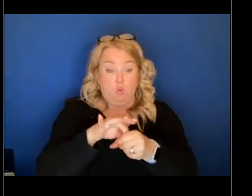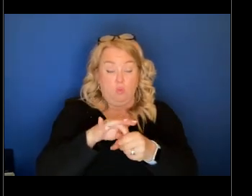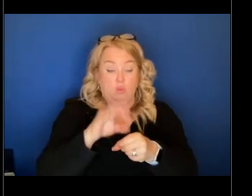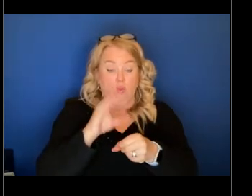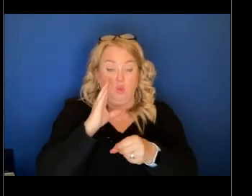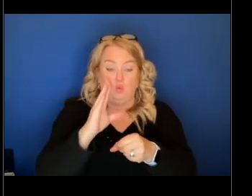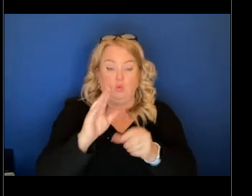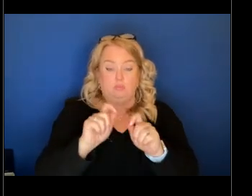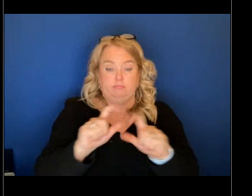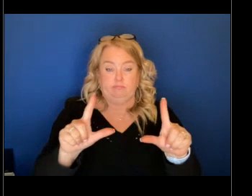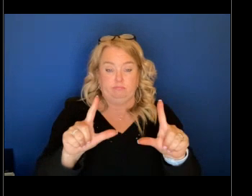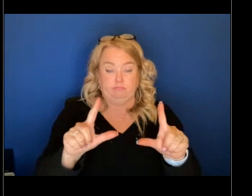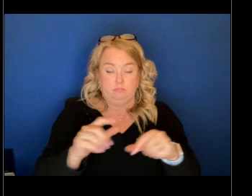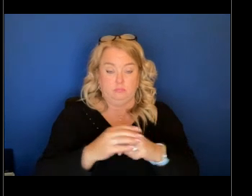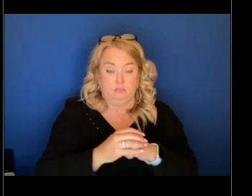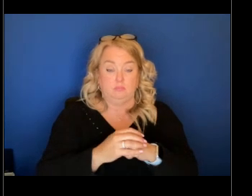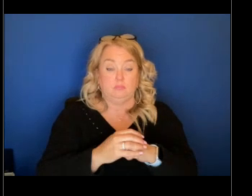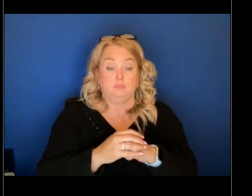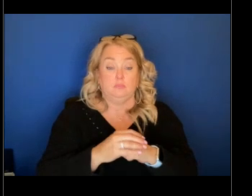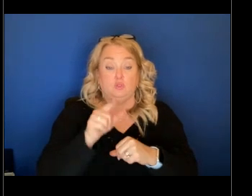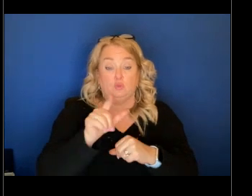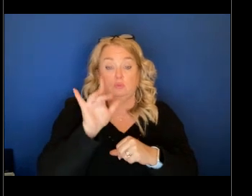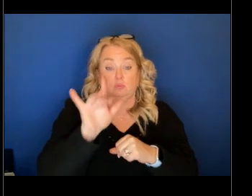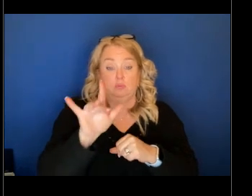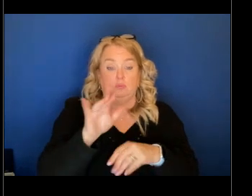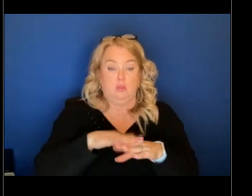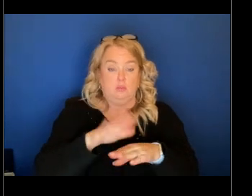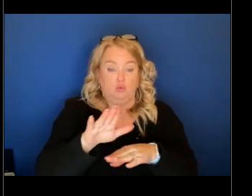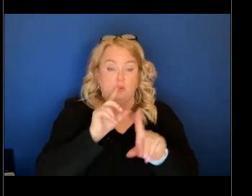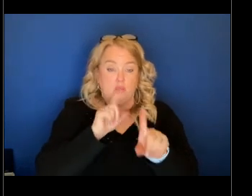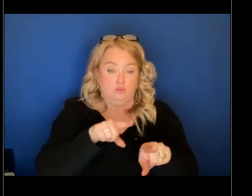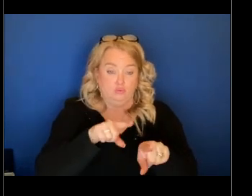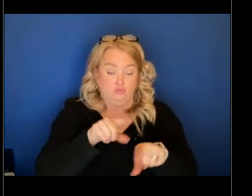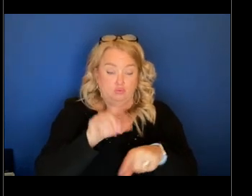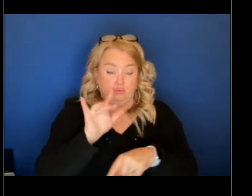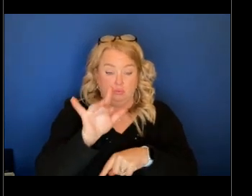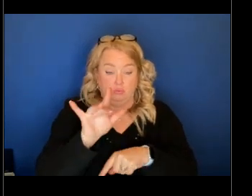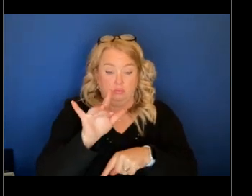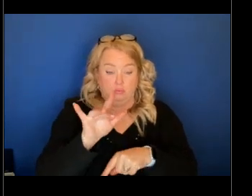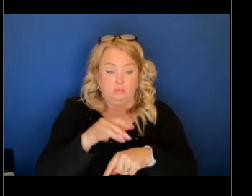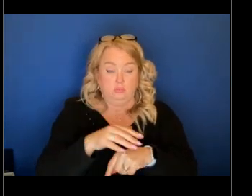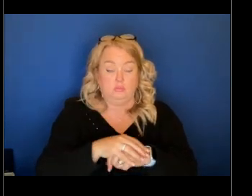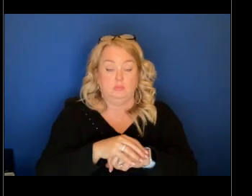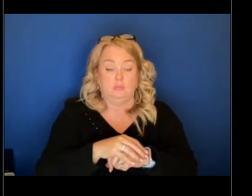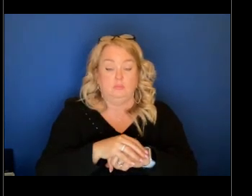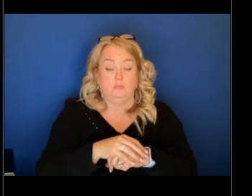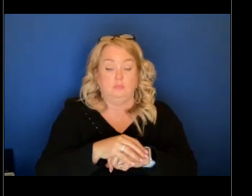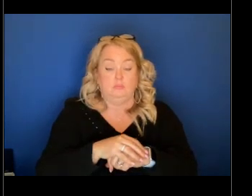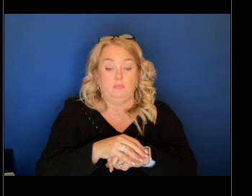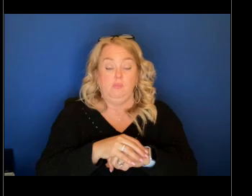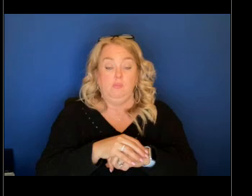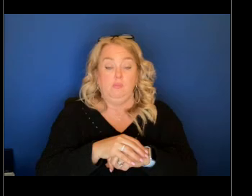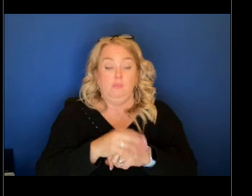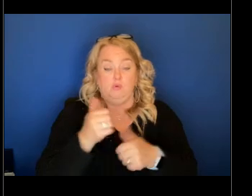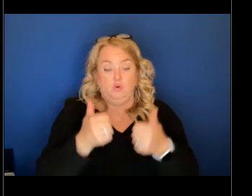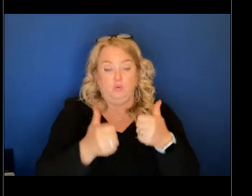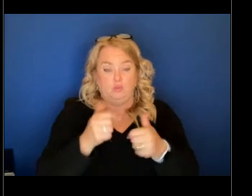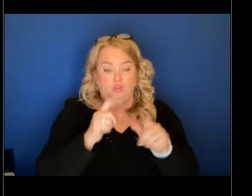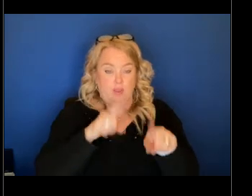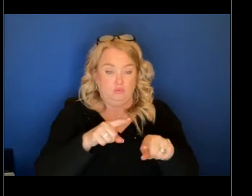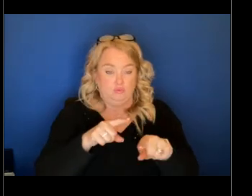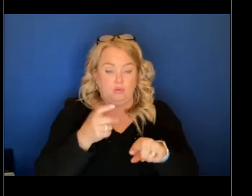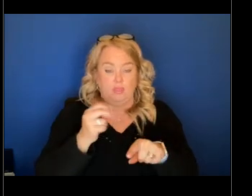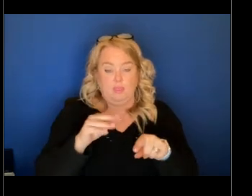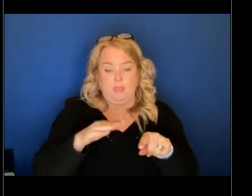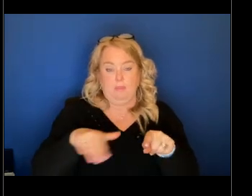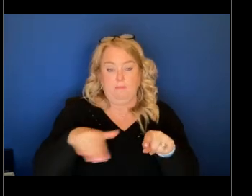automatically appear. To select your answer, click the circle next to the answer and hit submit